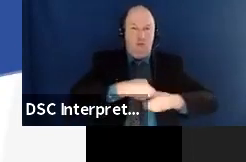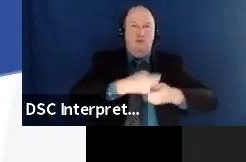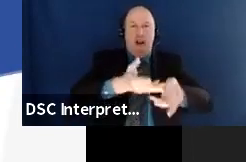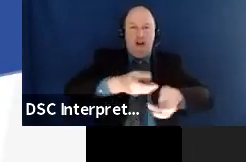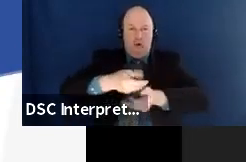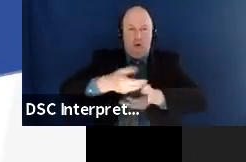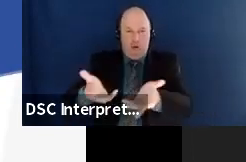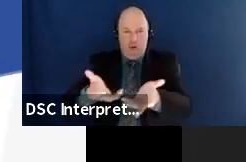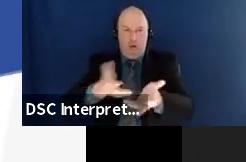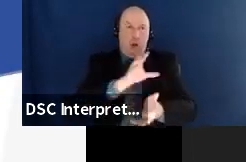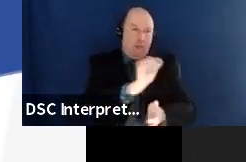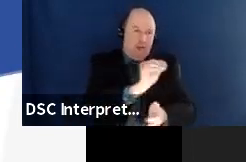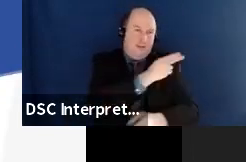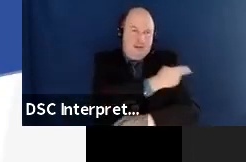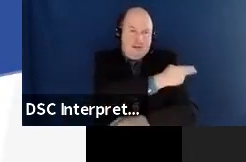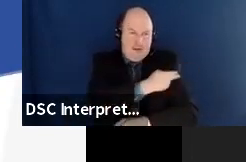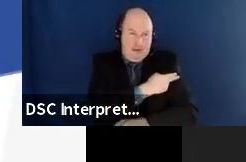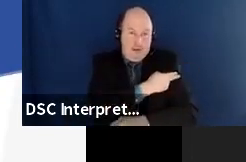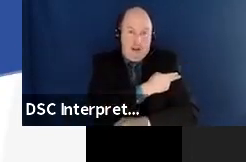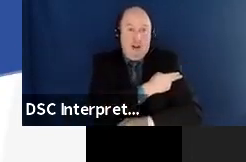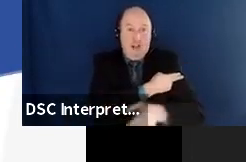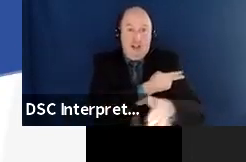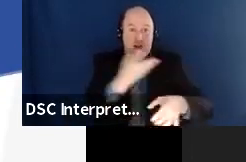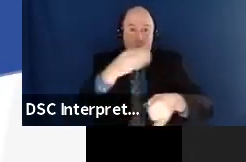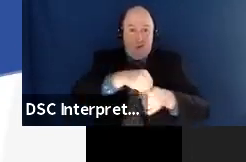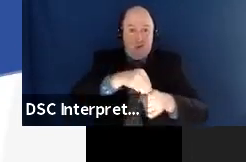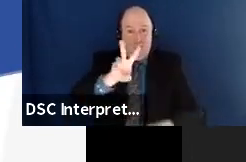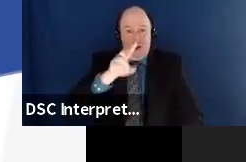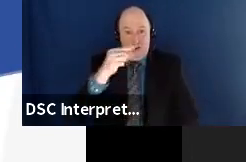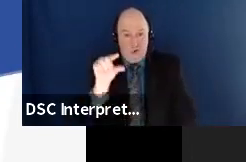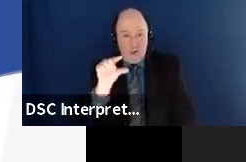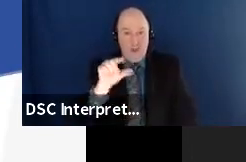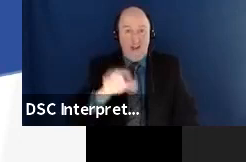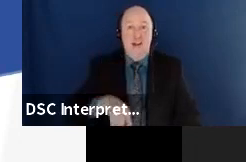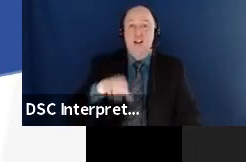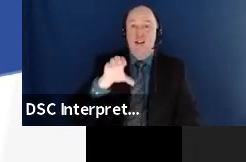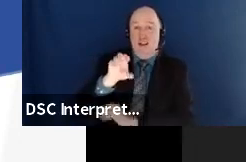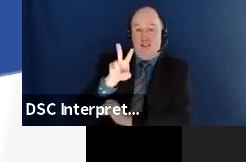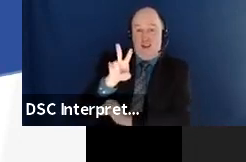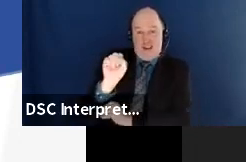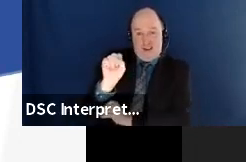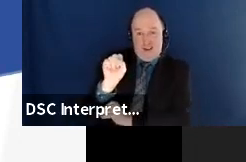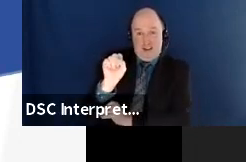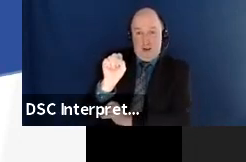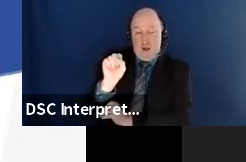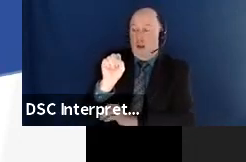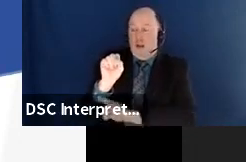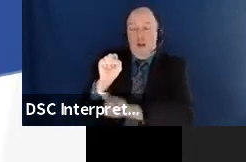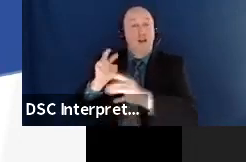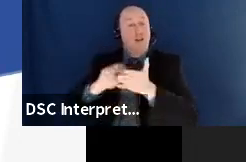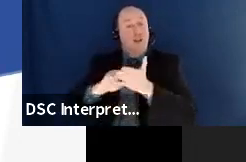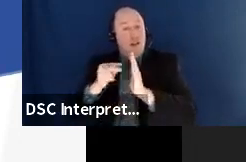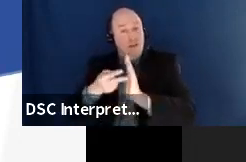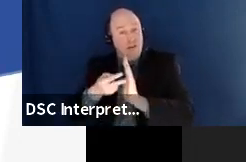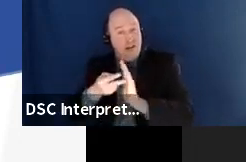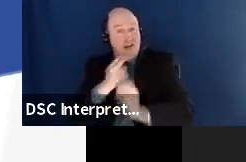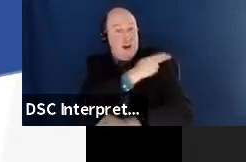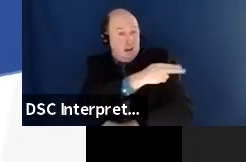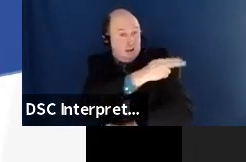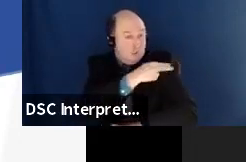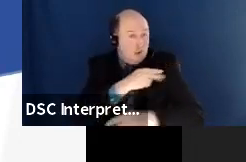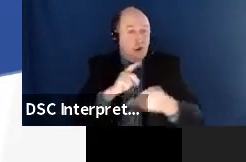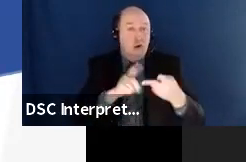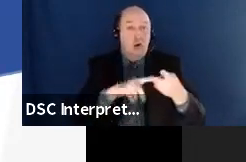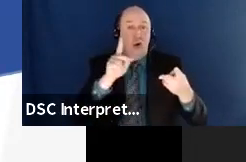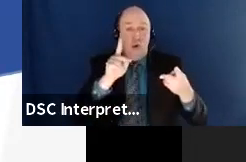including Walgreens and CVS pharmacies. These providers are in addition to the area hospital locations, Kroger pharmacies,